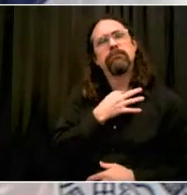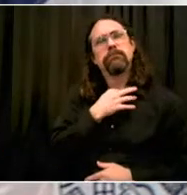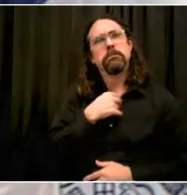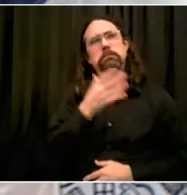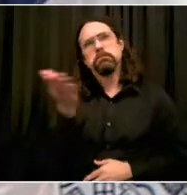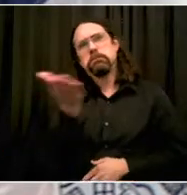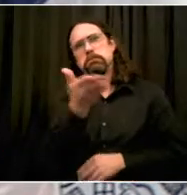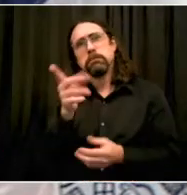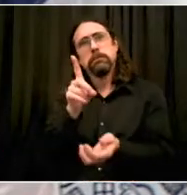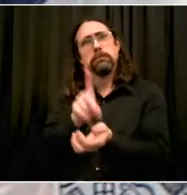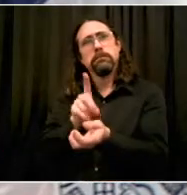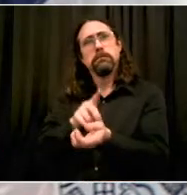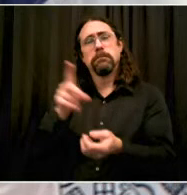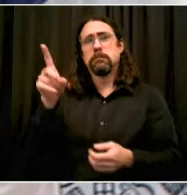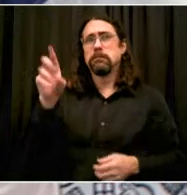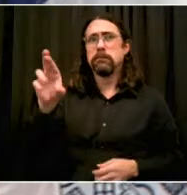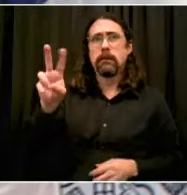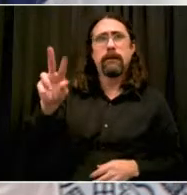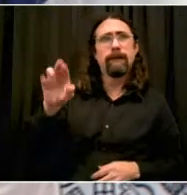threshold and whether it's,